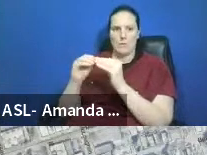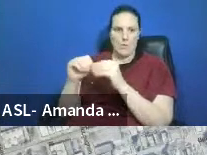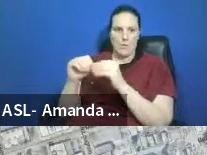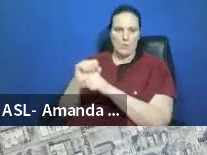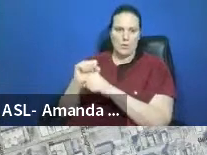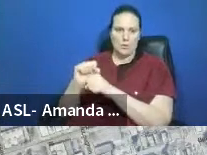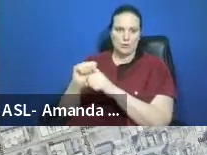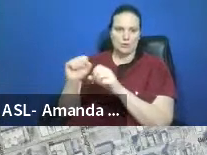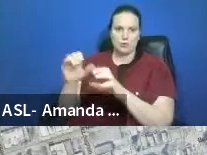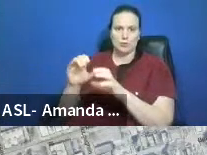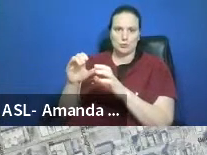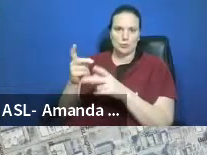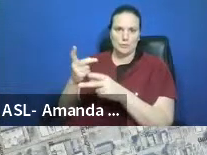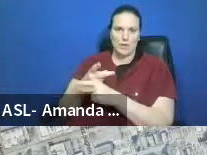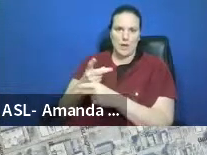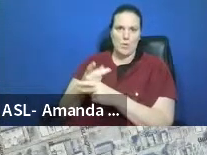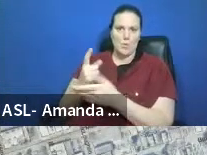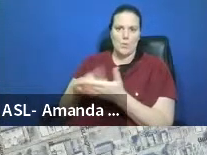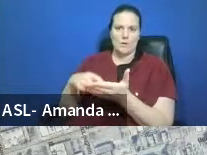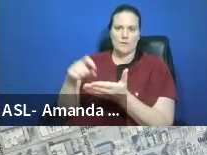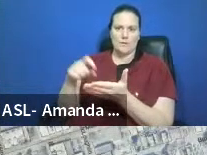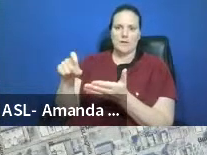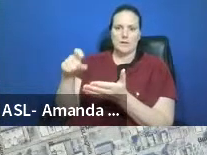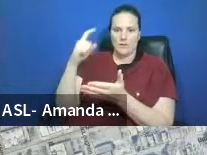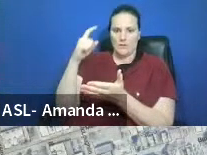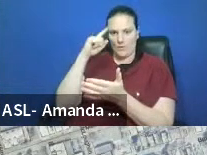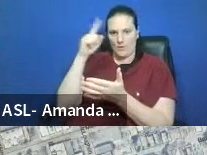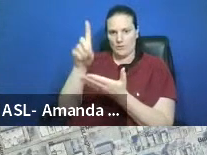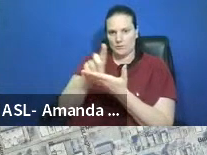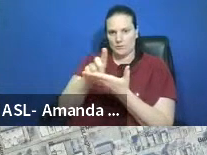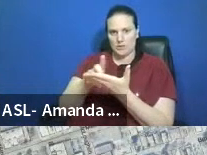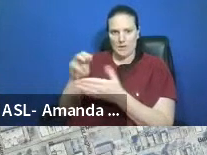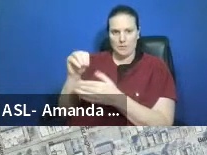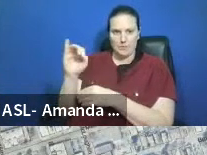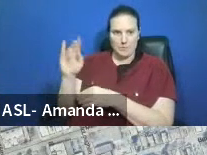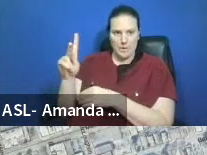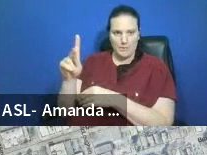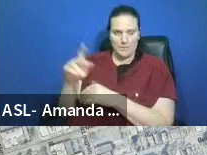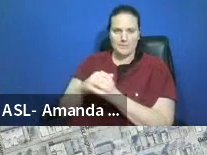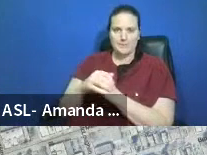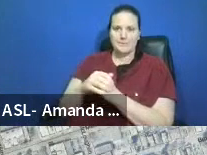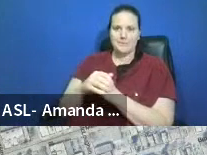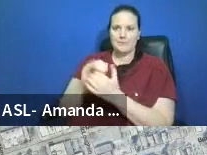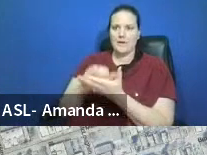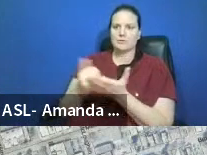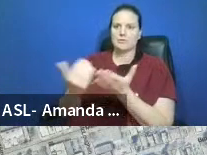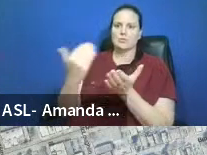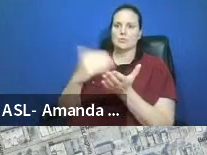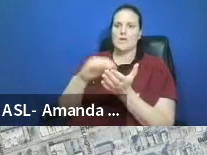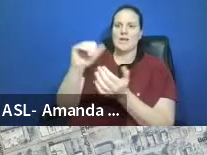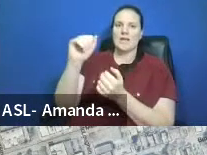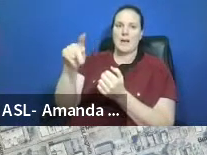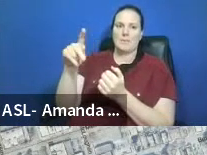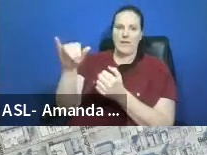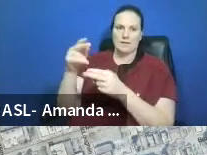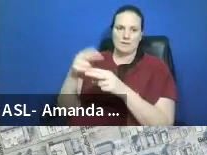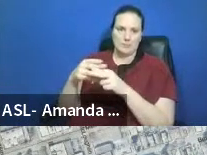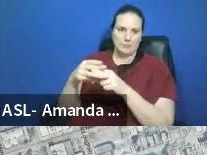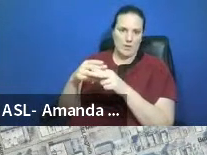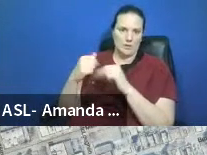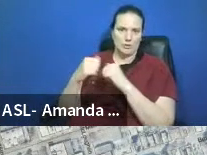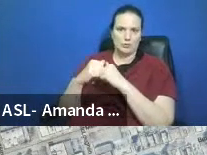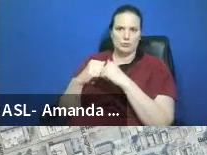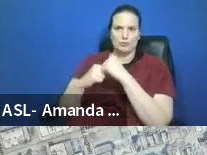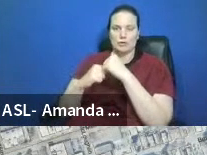out what is needed for those design works. And just to recap that, temporary construction,